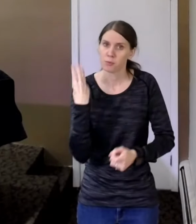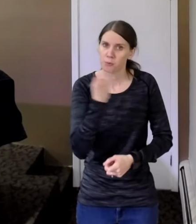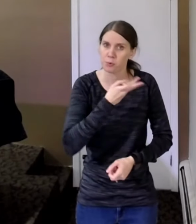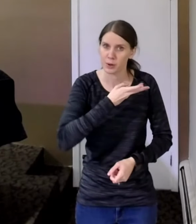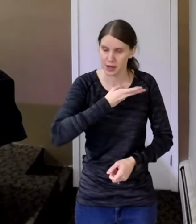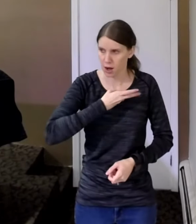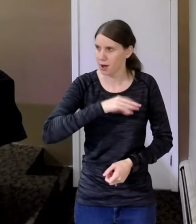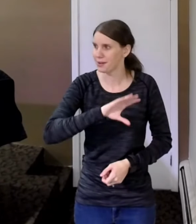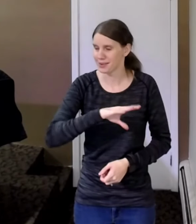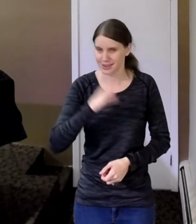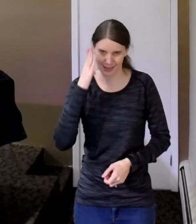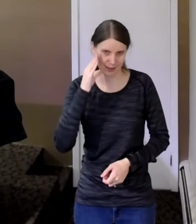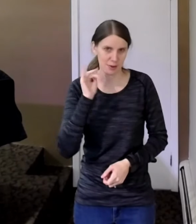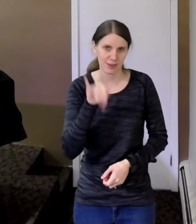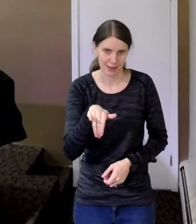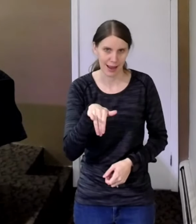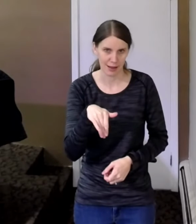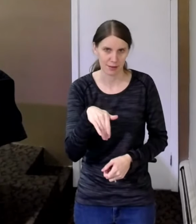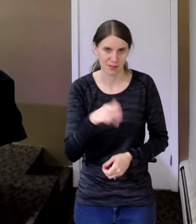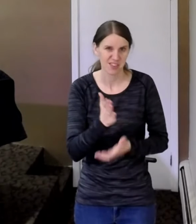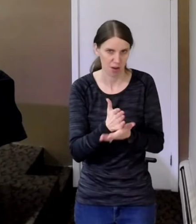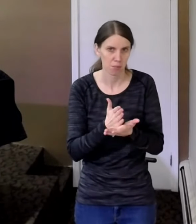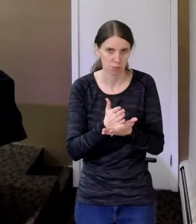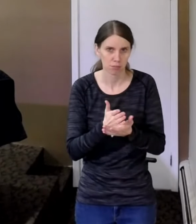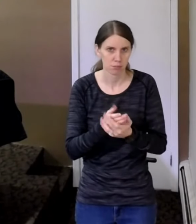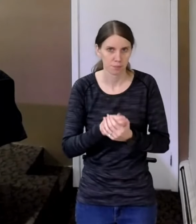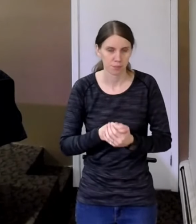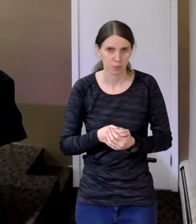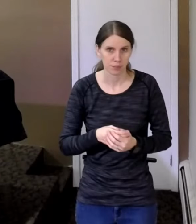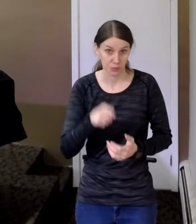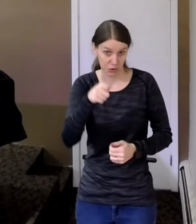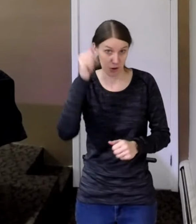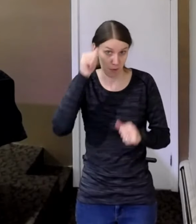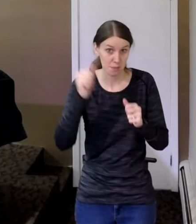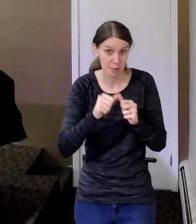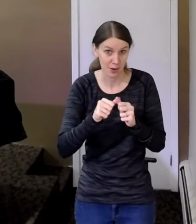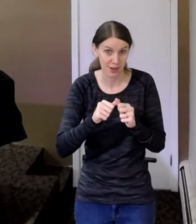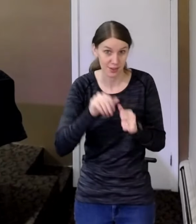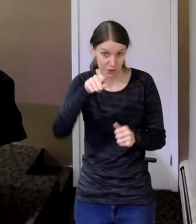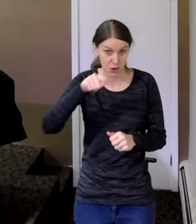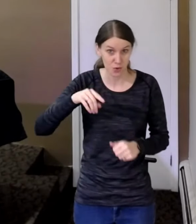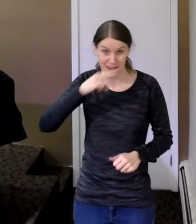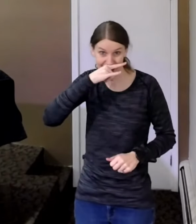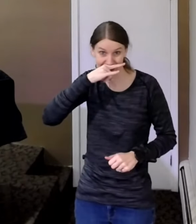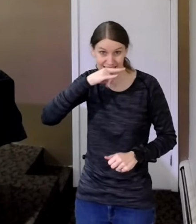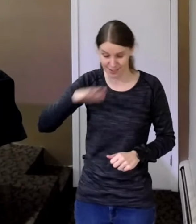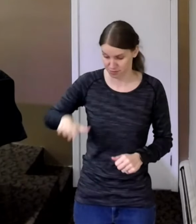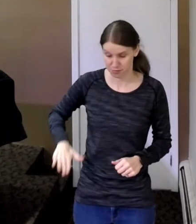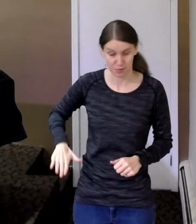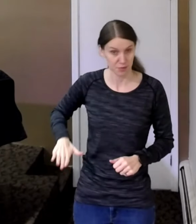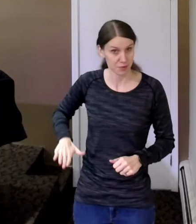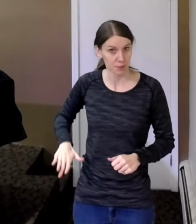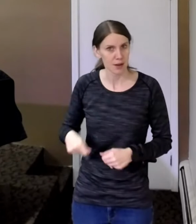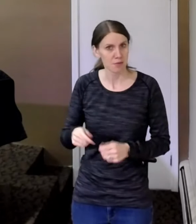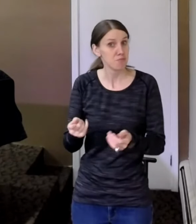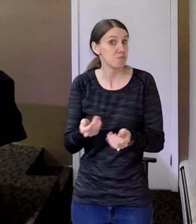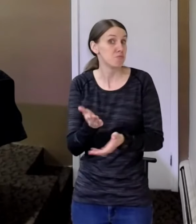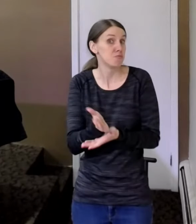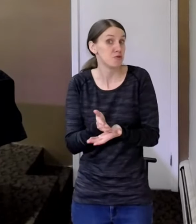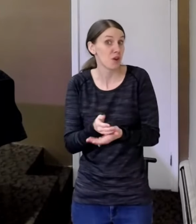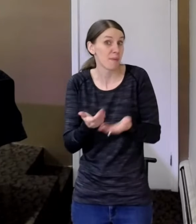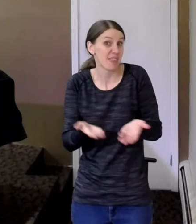been through this to some degree. All of you remember back when you were very small, especially, there were certain things